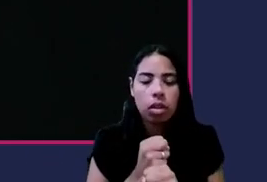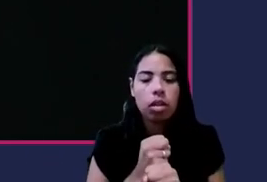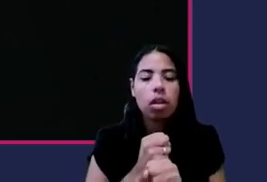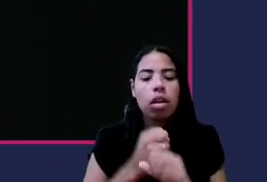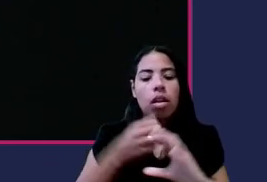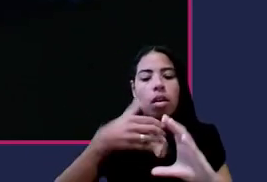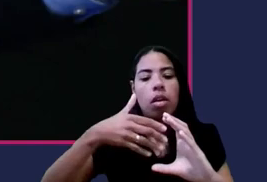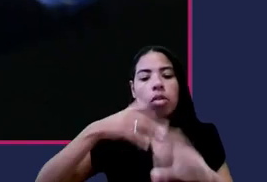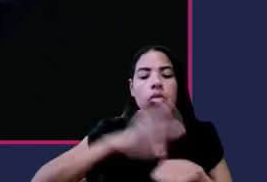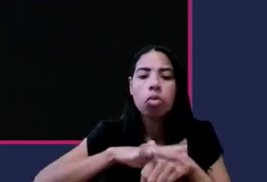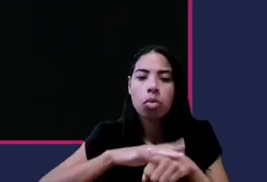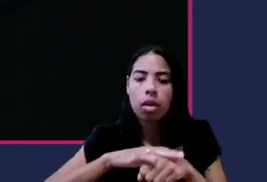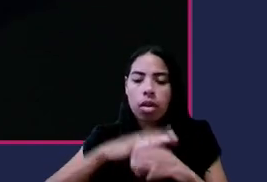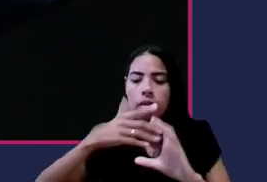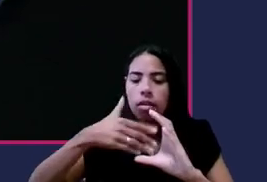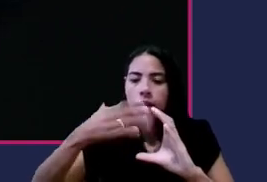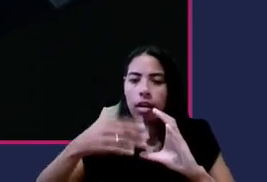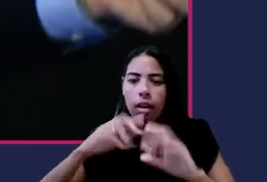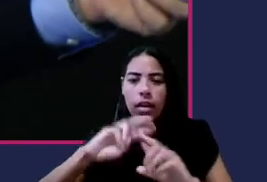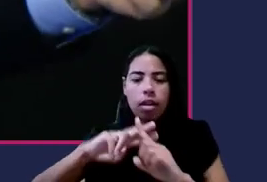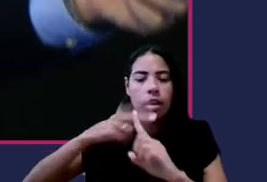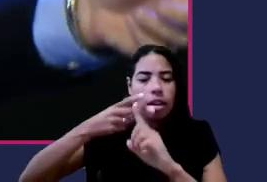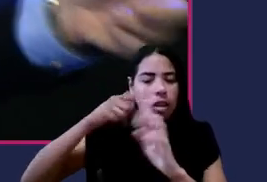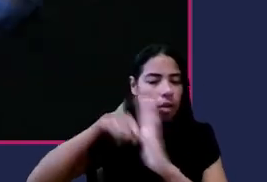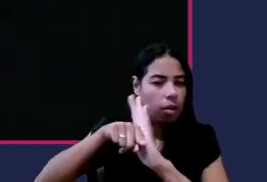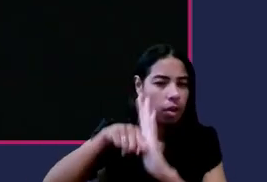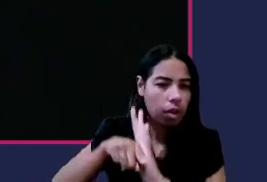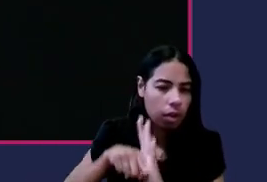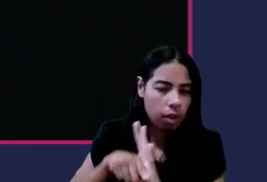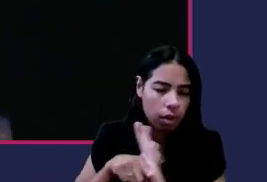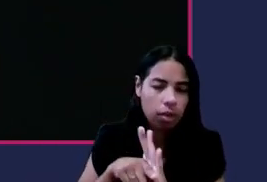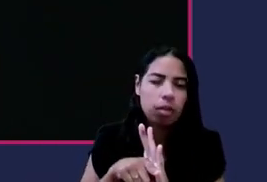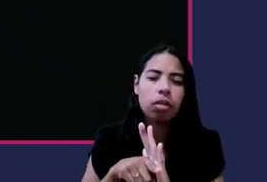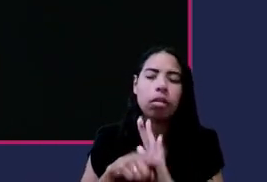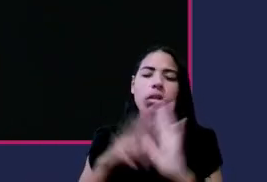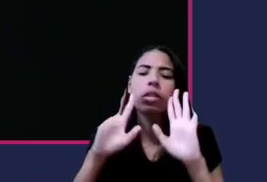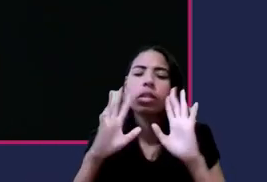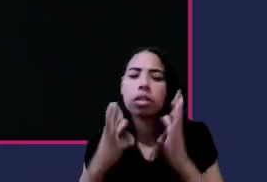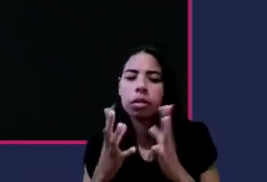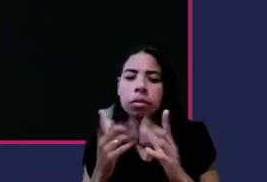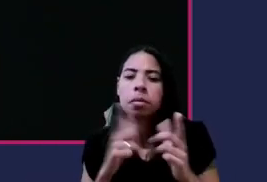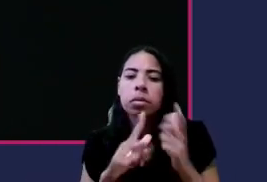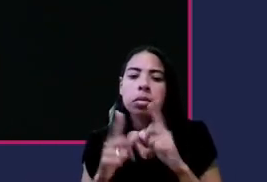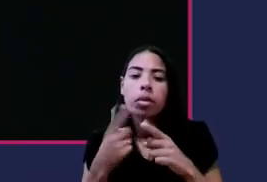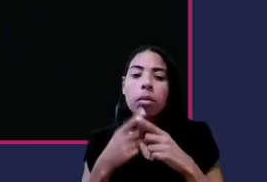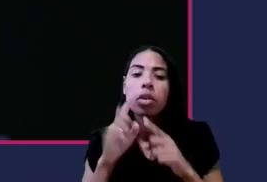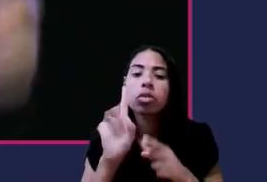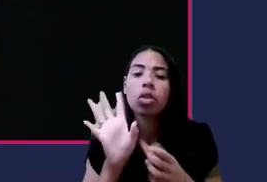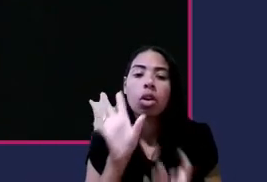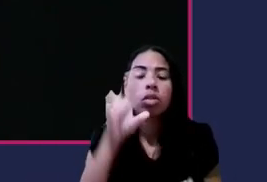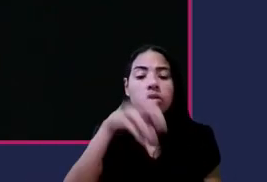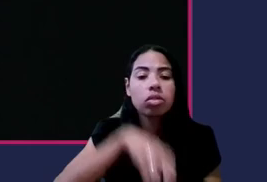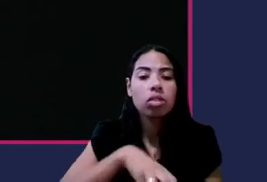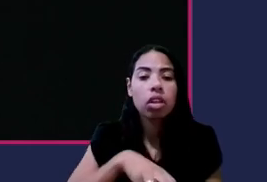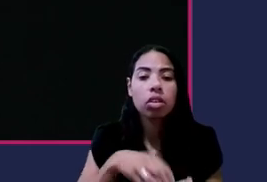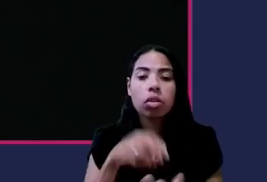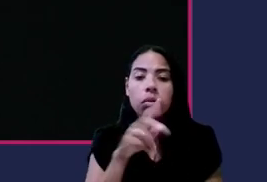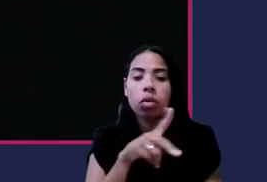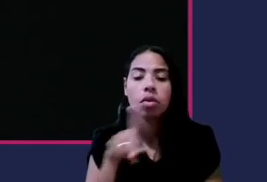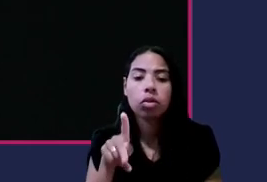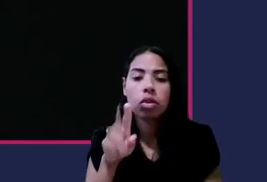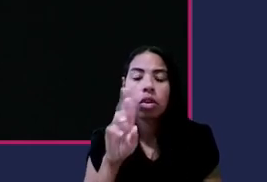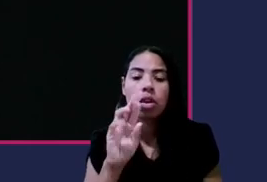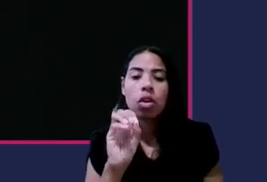ultra rare disease research. And then, after we had this approval, Professor Robert